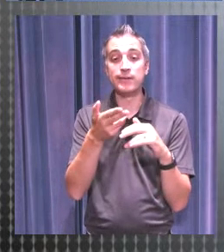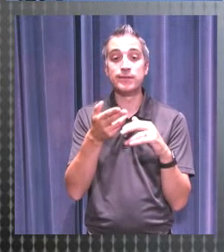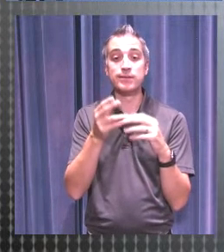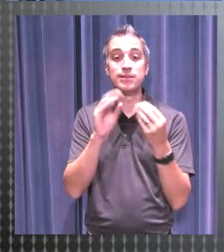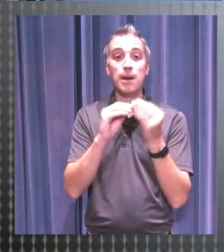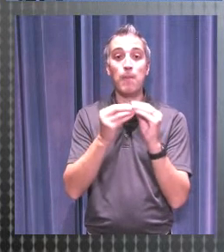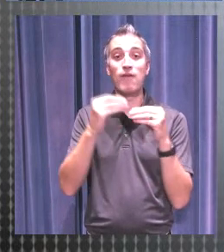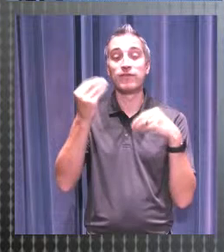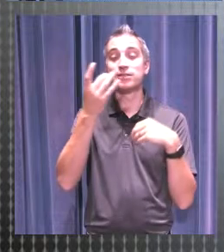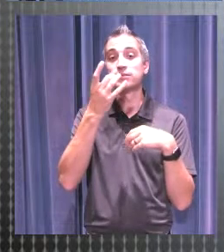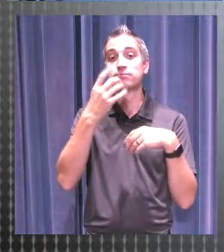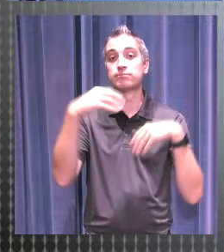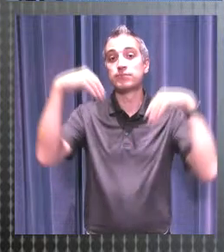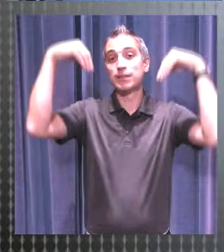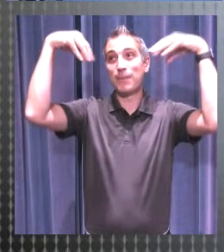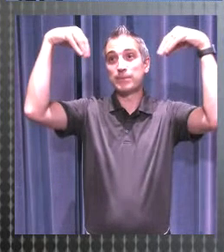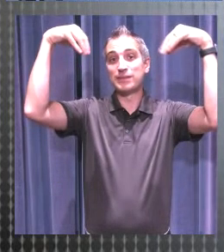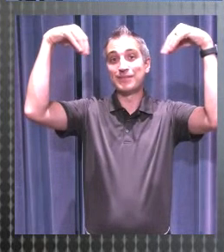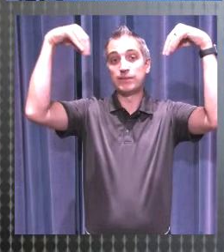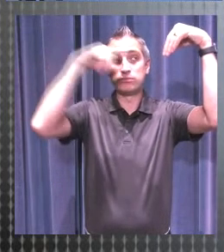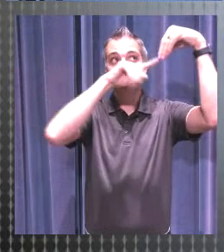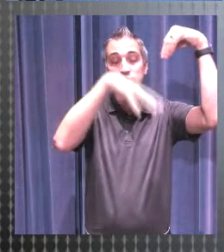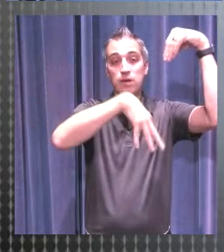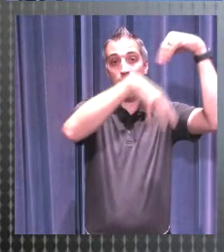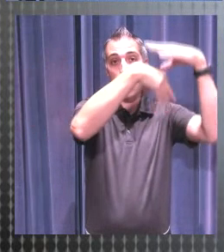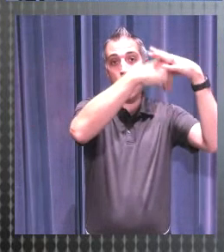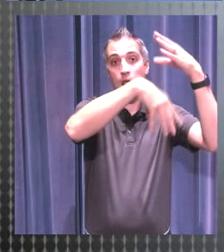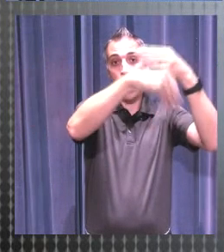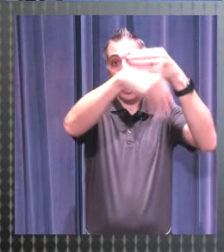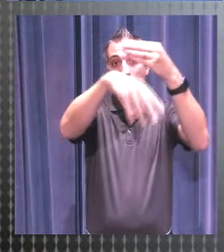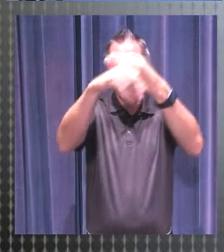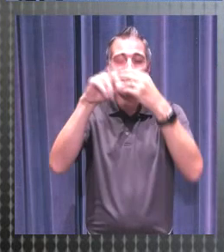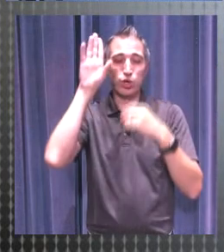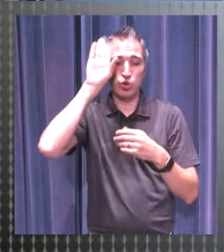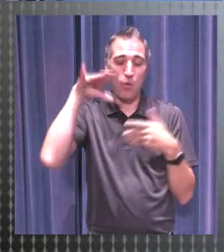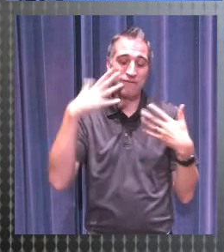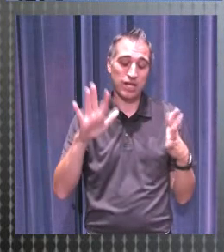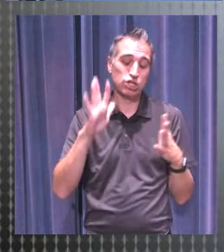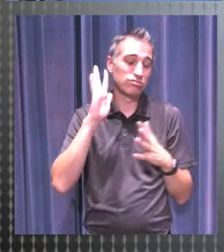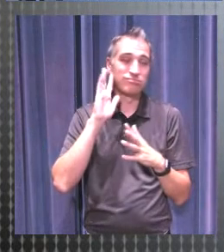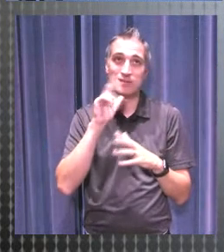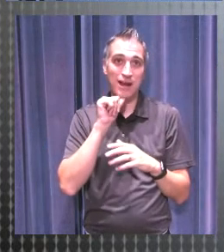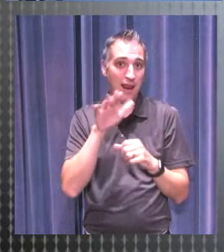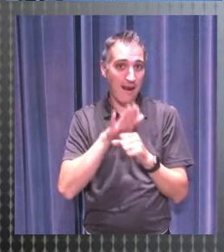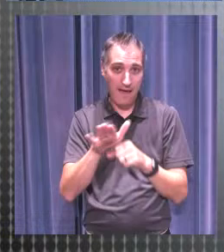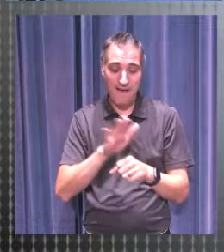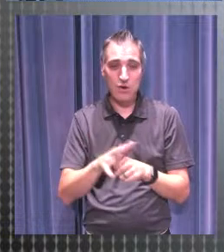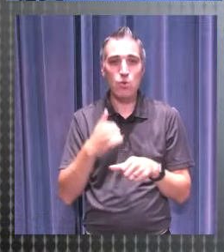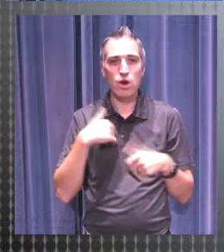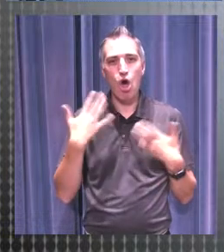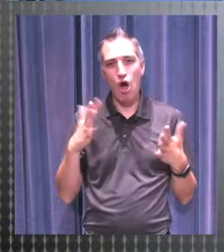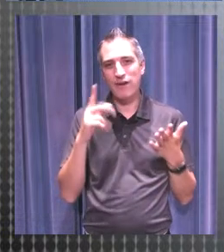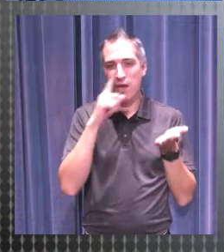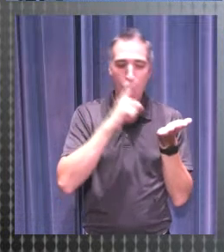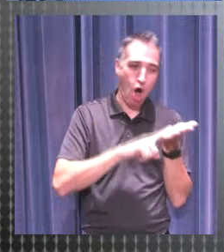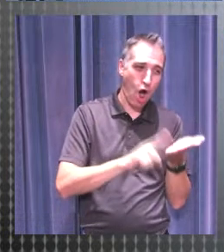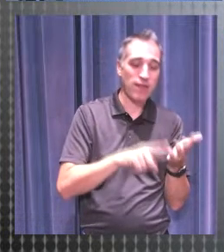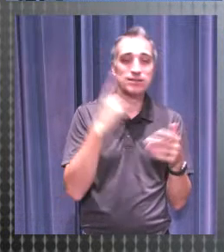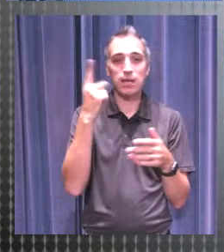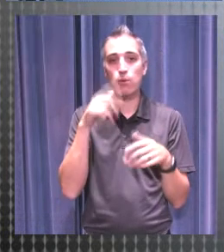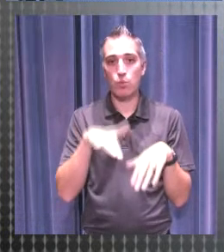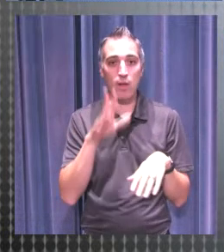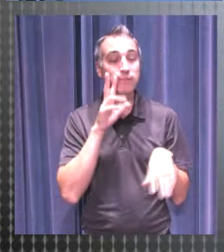speakers that we have, coverage, things of that we already know where we have deficiencies in. That'll be followed by an audit phase where we kind of go through, we bring somebody in who's going to